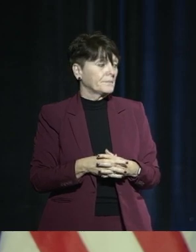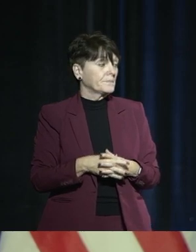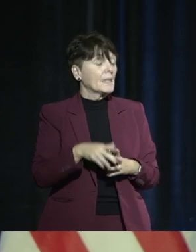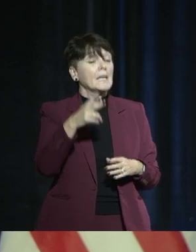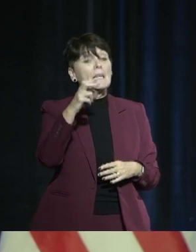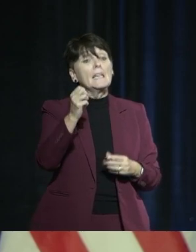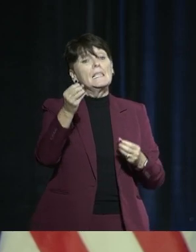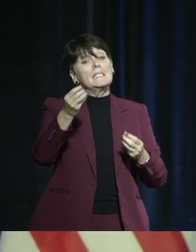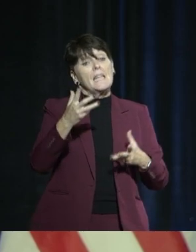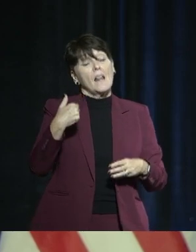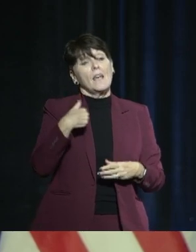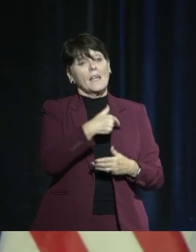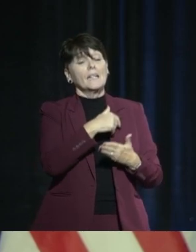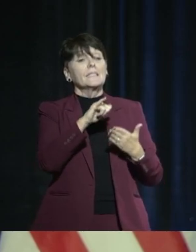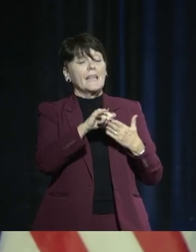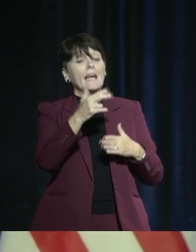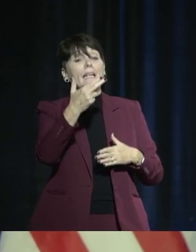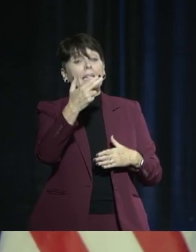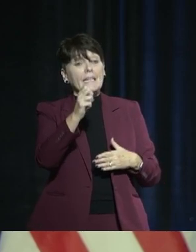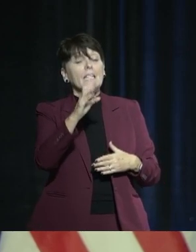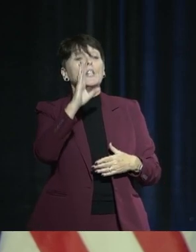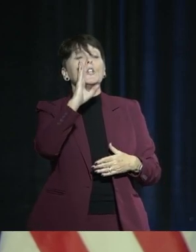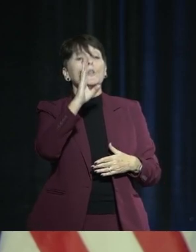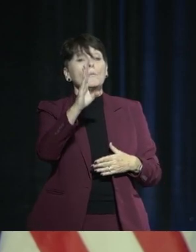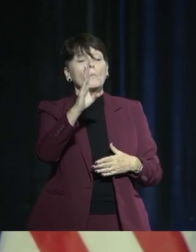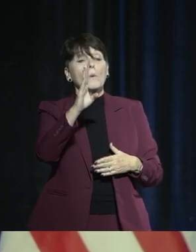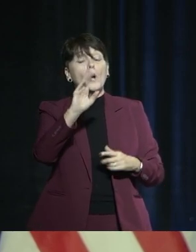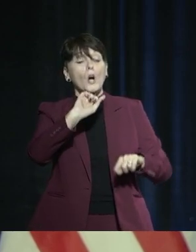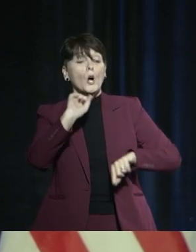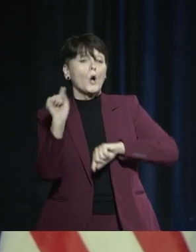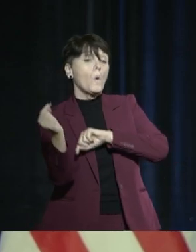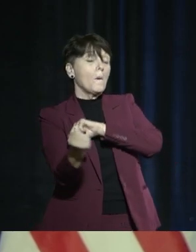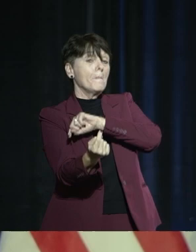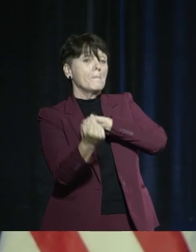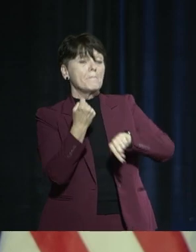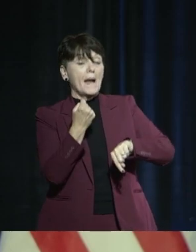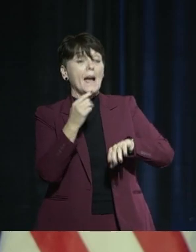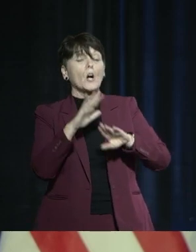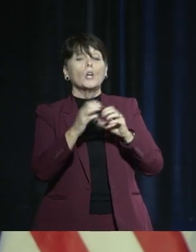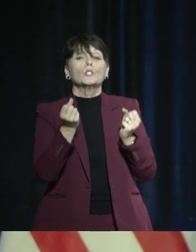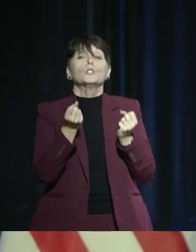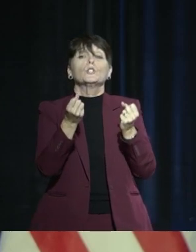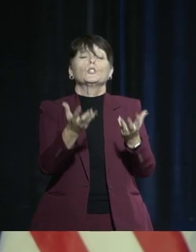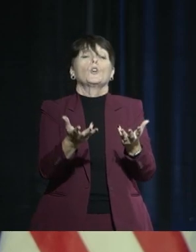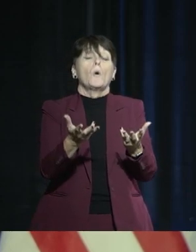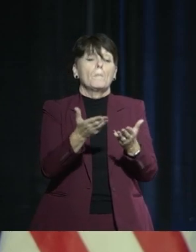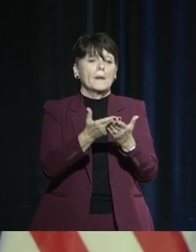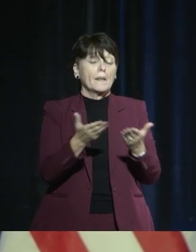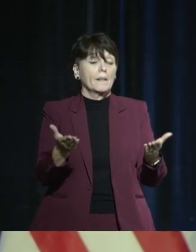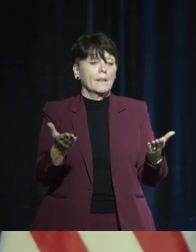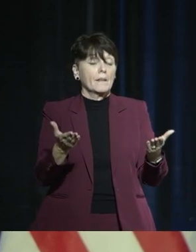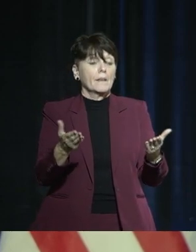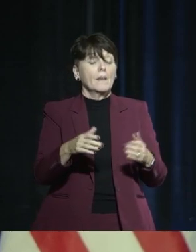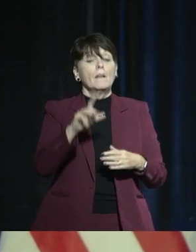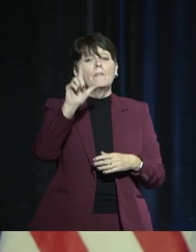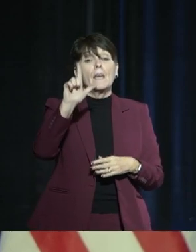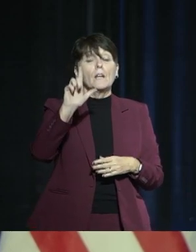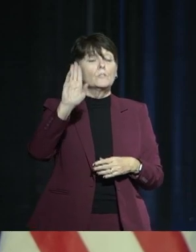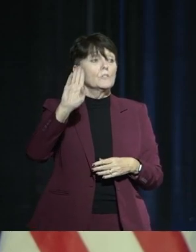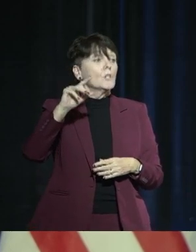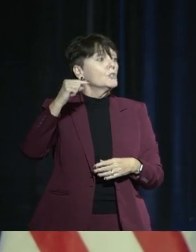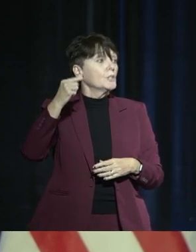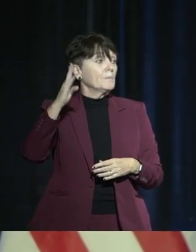He is telling us that he is going to turn back the clock on so many rights, including LGBTQ